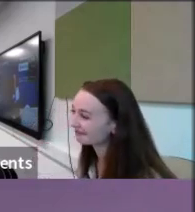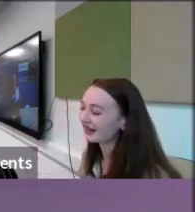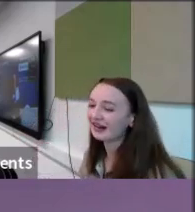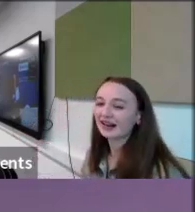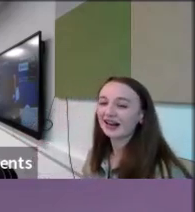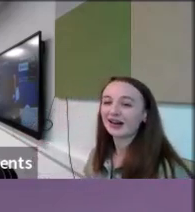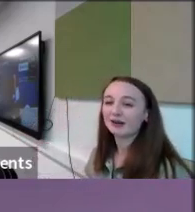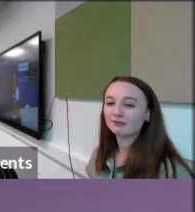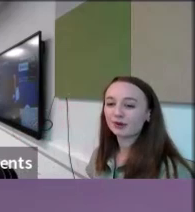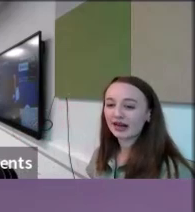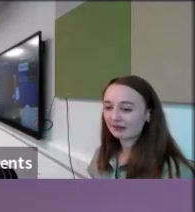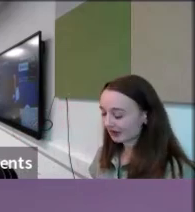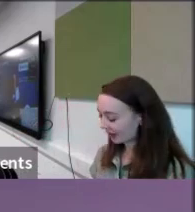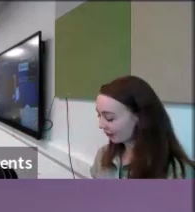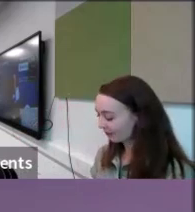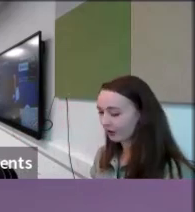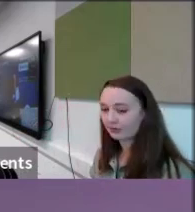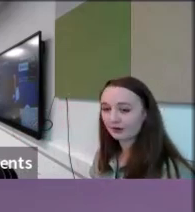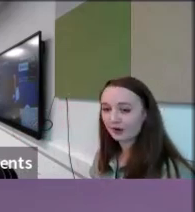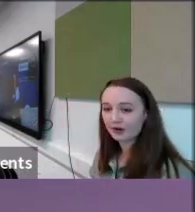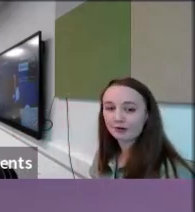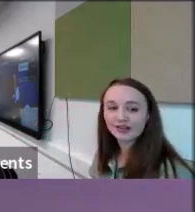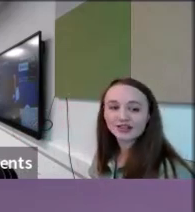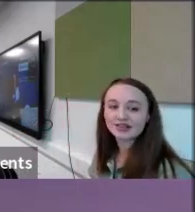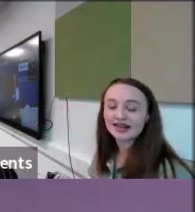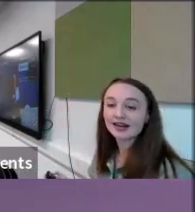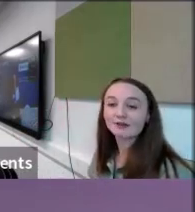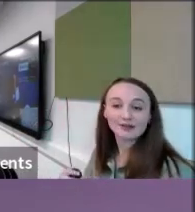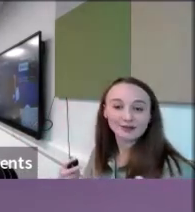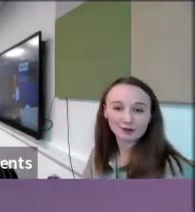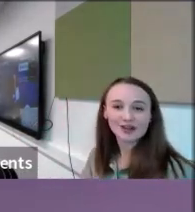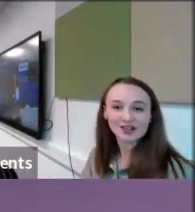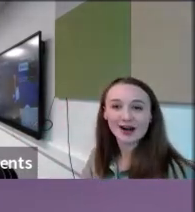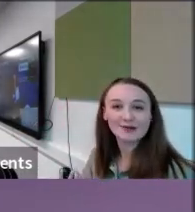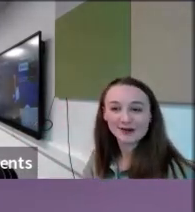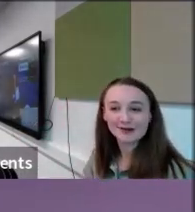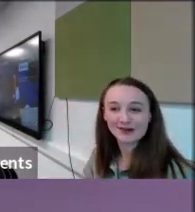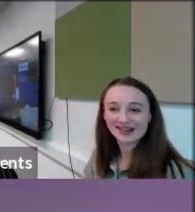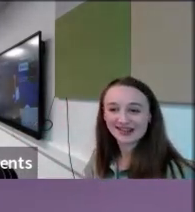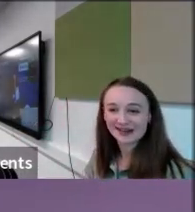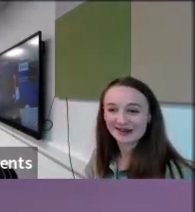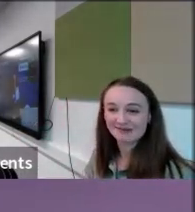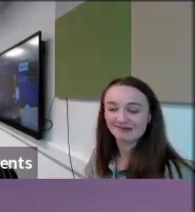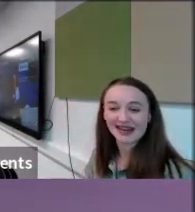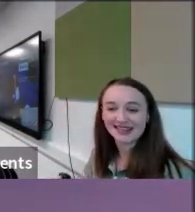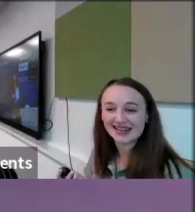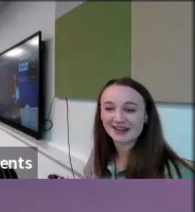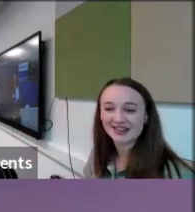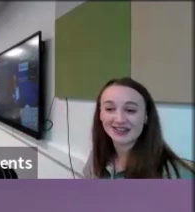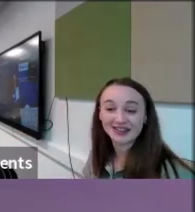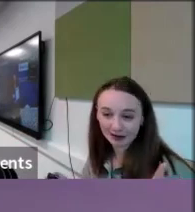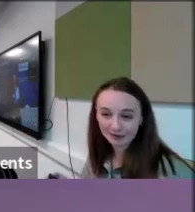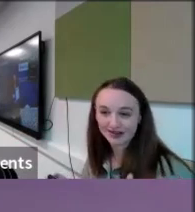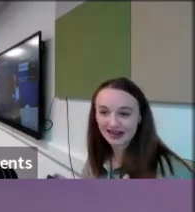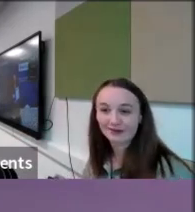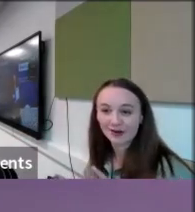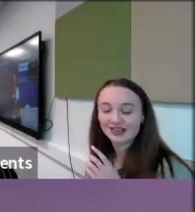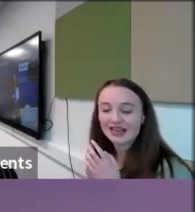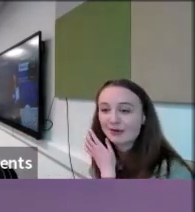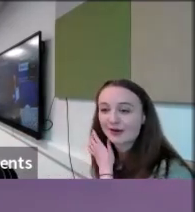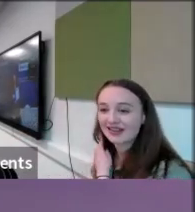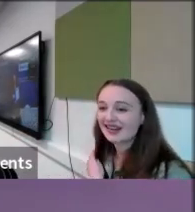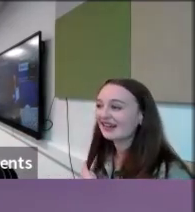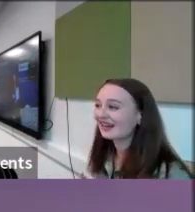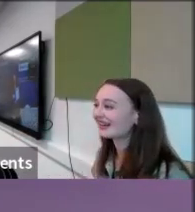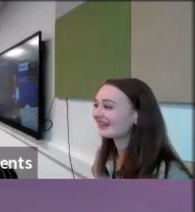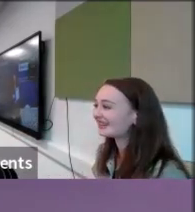that. But I am going to open up the floor to questions now. If you're watching at home, feel free to ask any questions as well, because I have got the